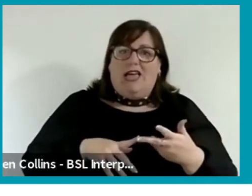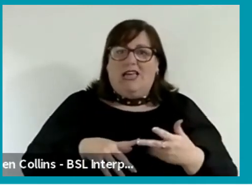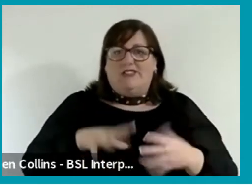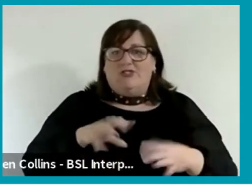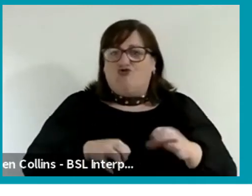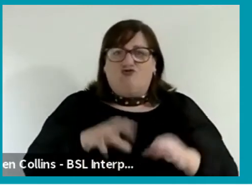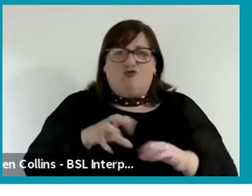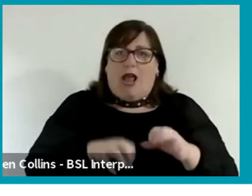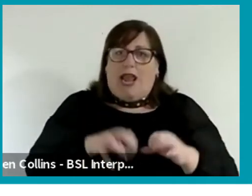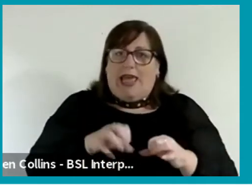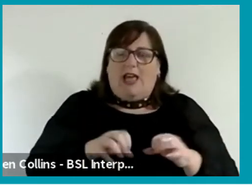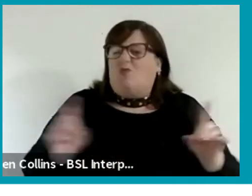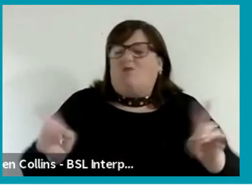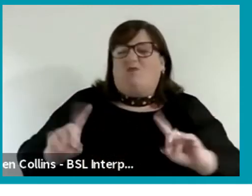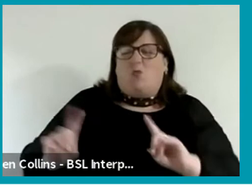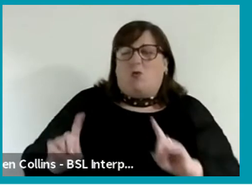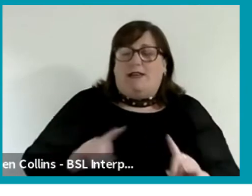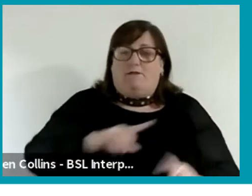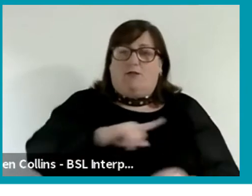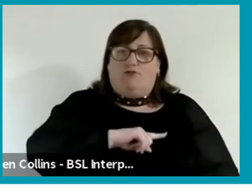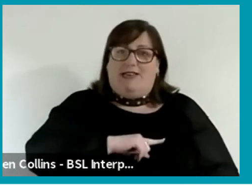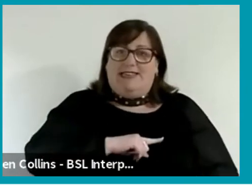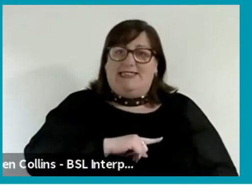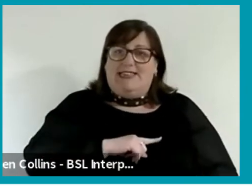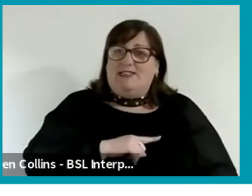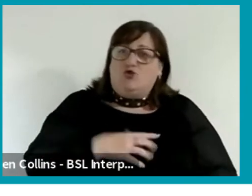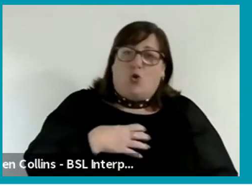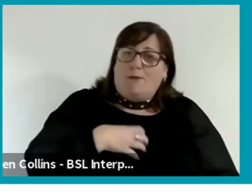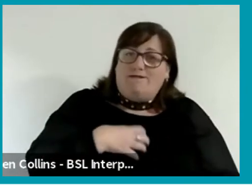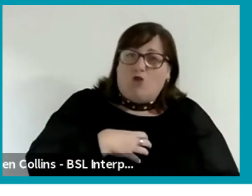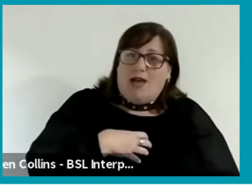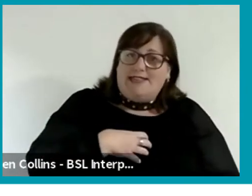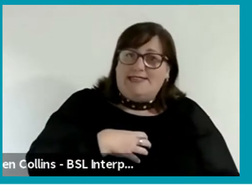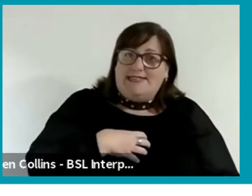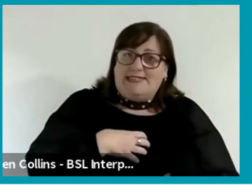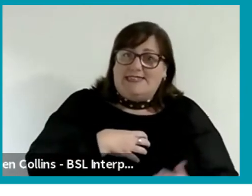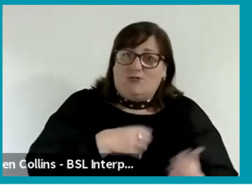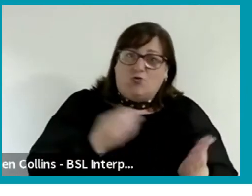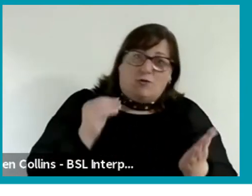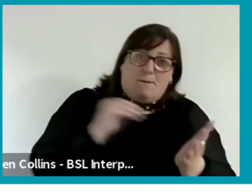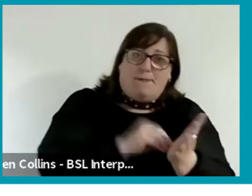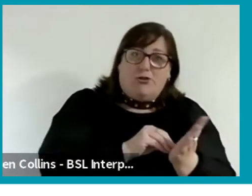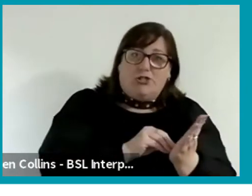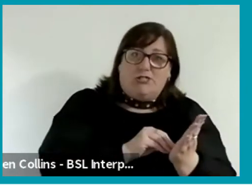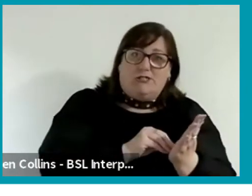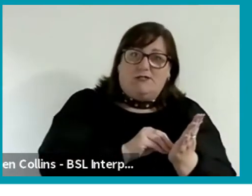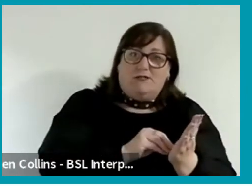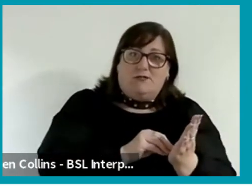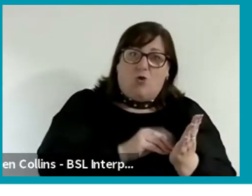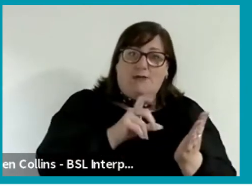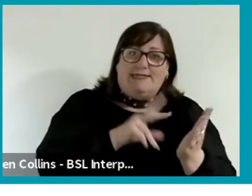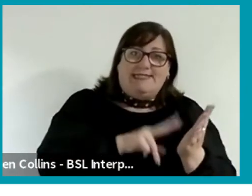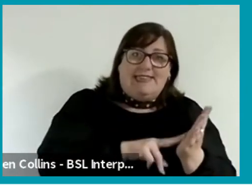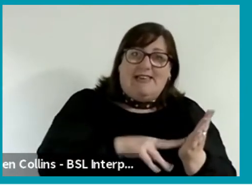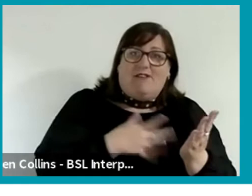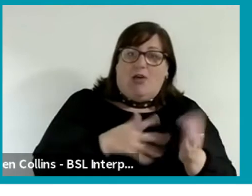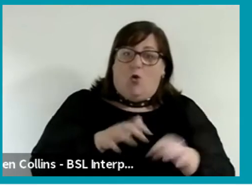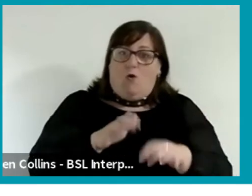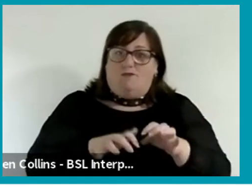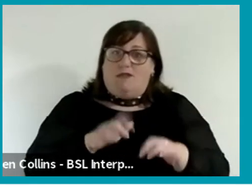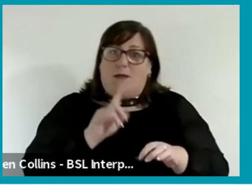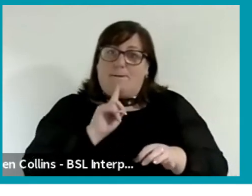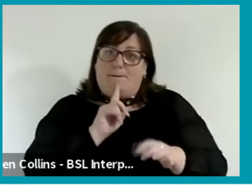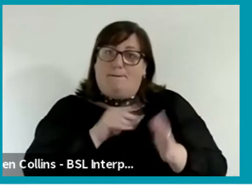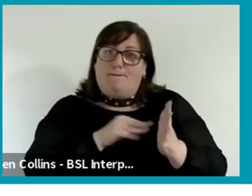whatever reason that was, don't be scared to write it, whether in your profile, in your resume, or just send a message to the recruiter. Because again,